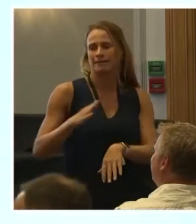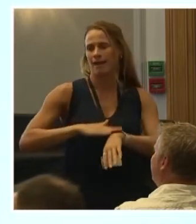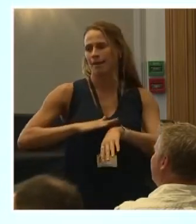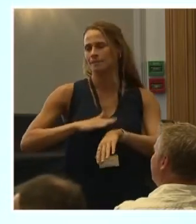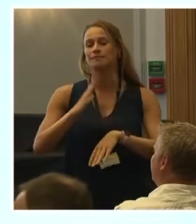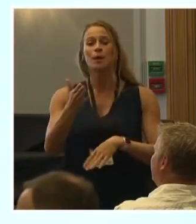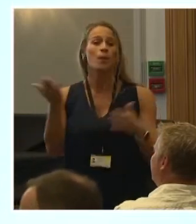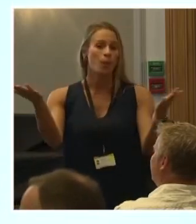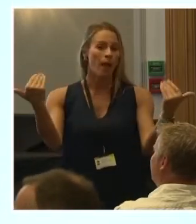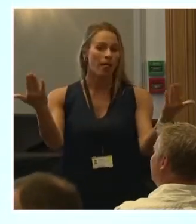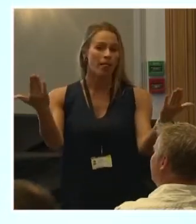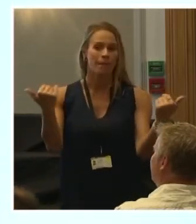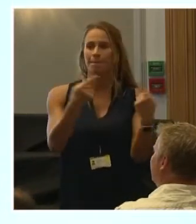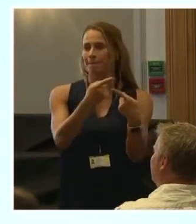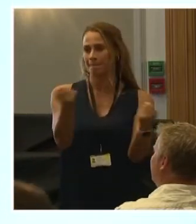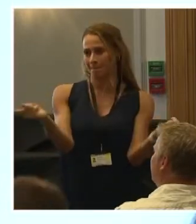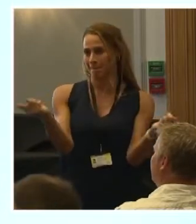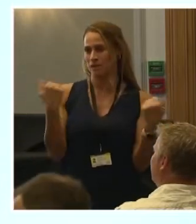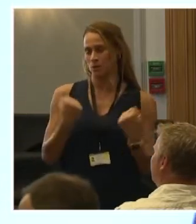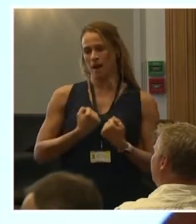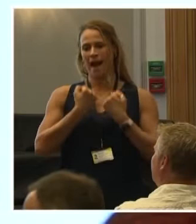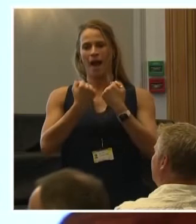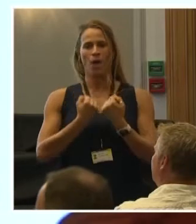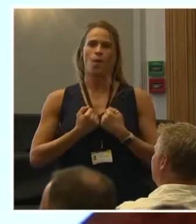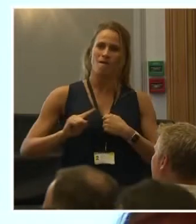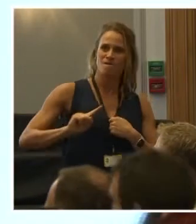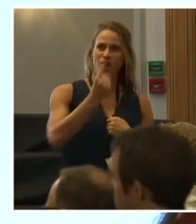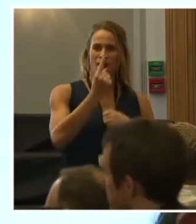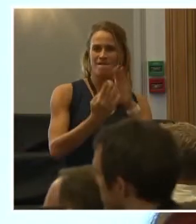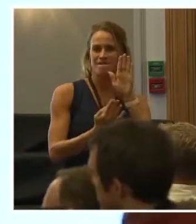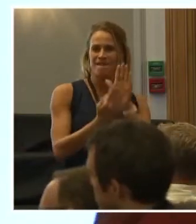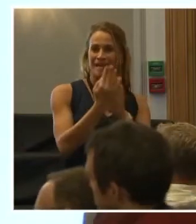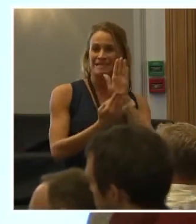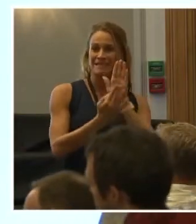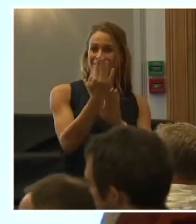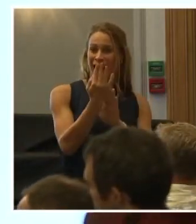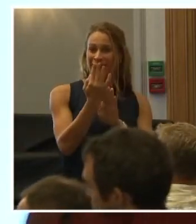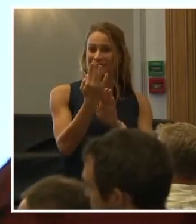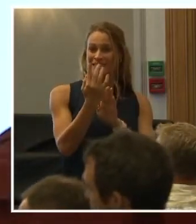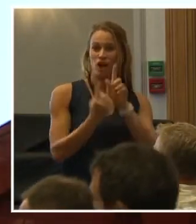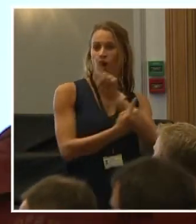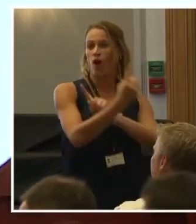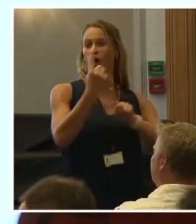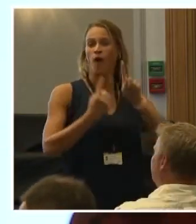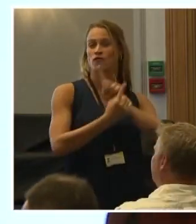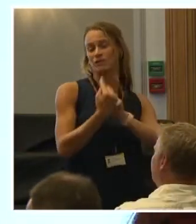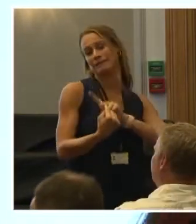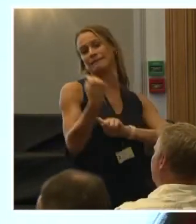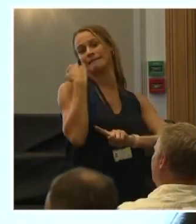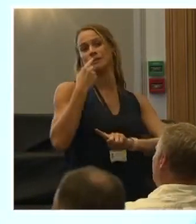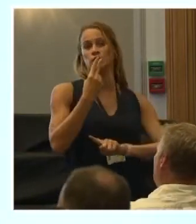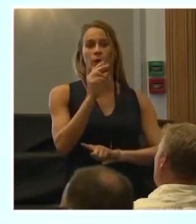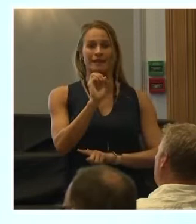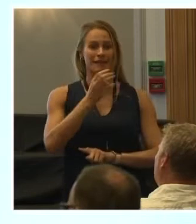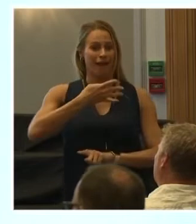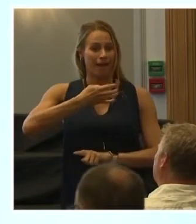So welcome. Welcome to our first face-to-face conference and AGM since 2019.